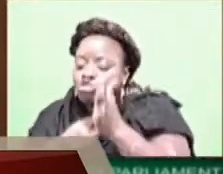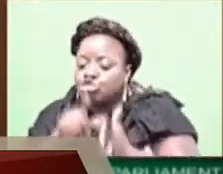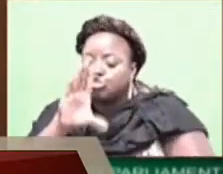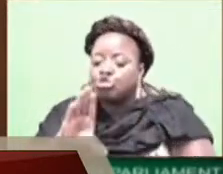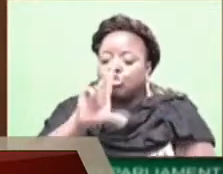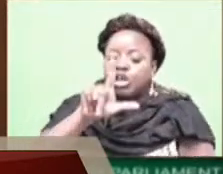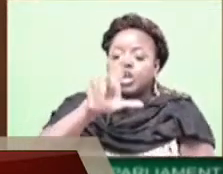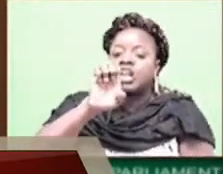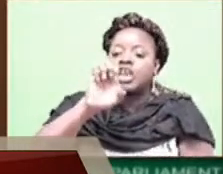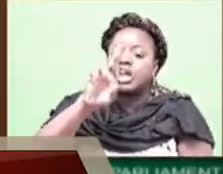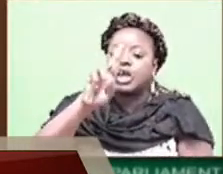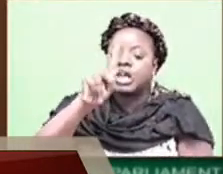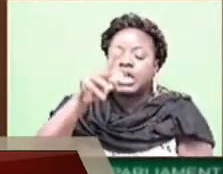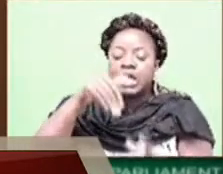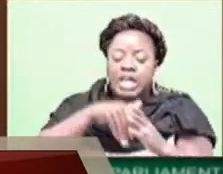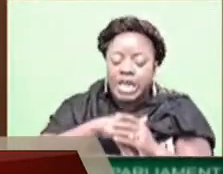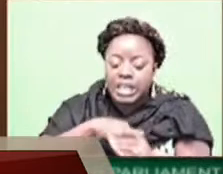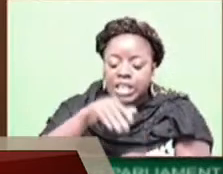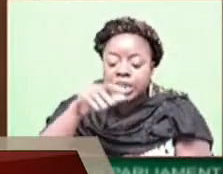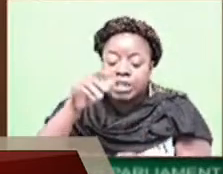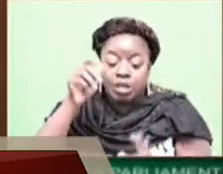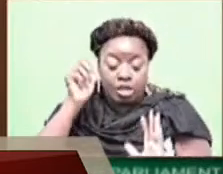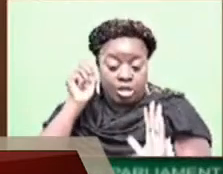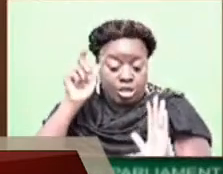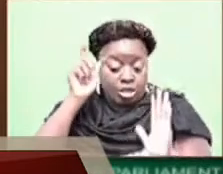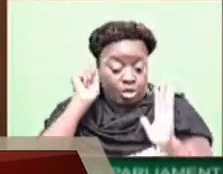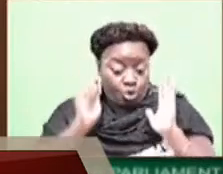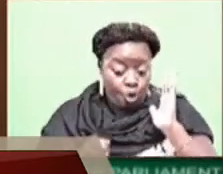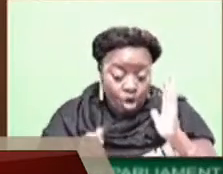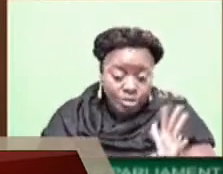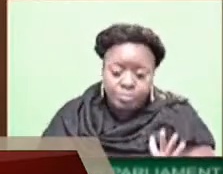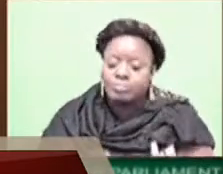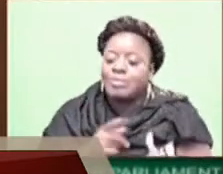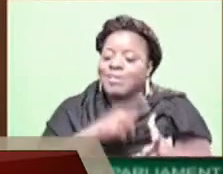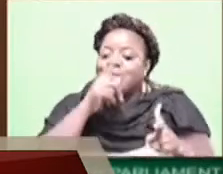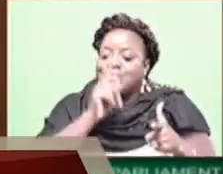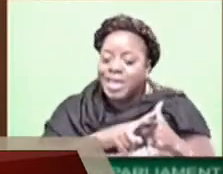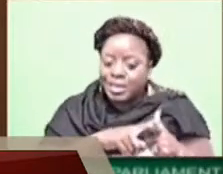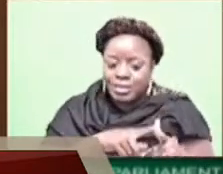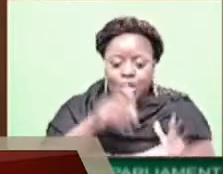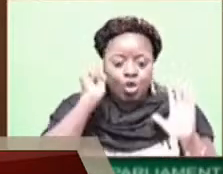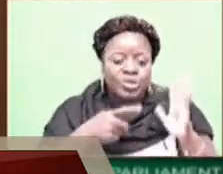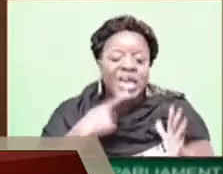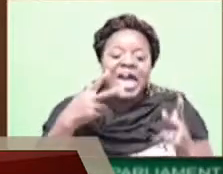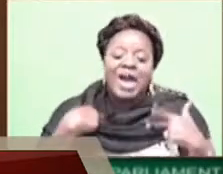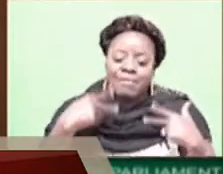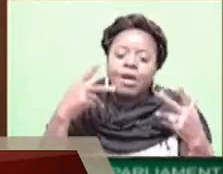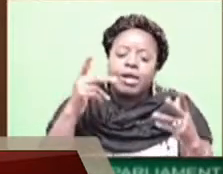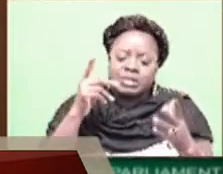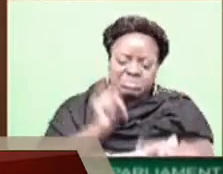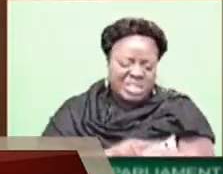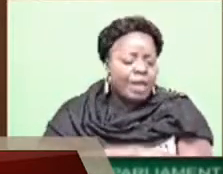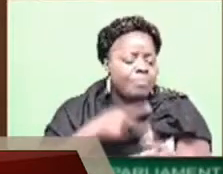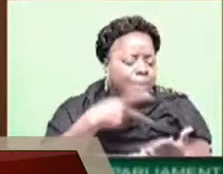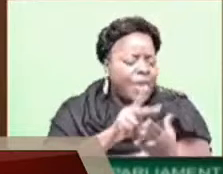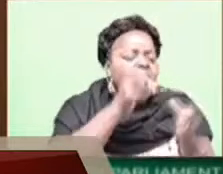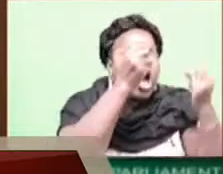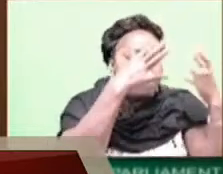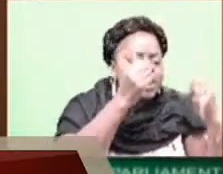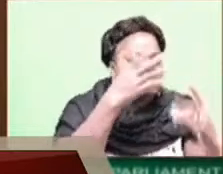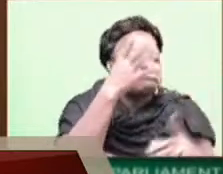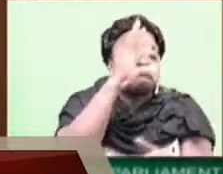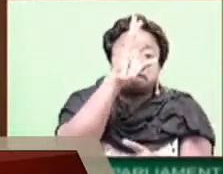particular time, you then trigger sections of the Summary Courts Act, in particular sections 42 and